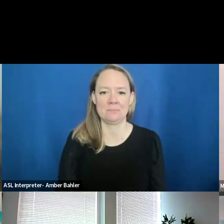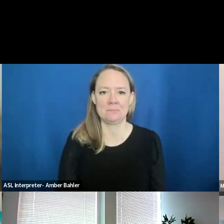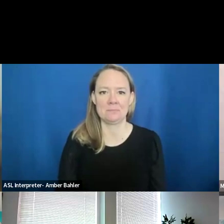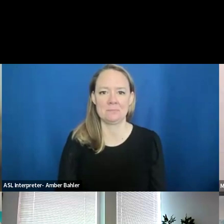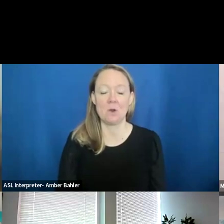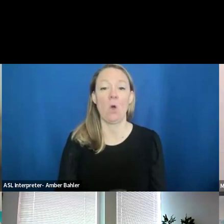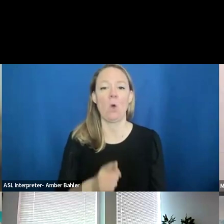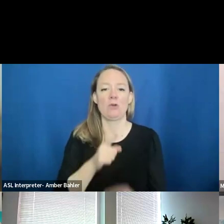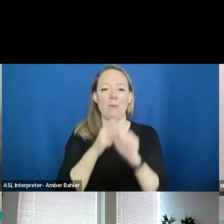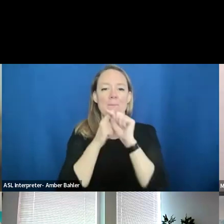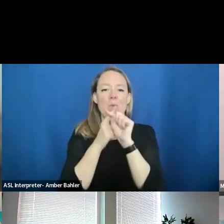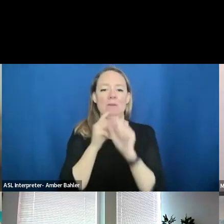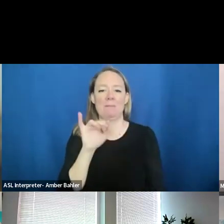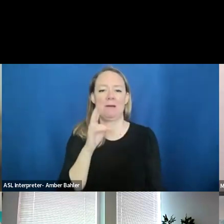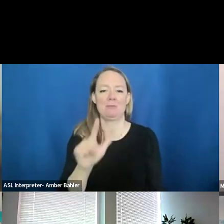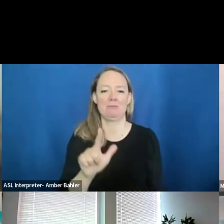You're on mute, Michael.